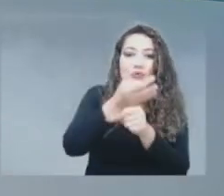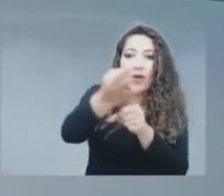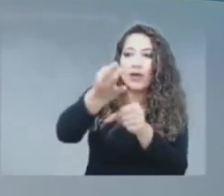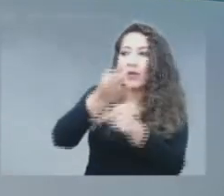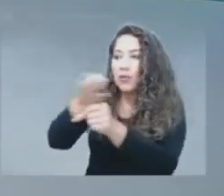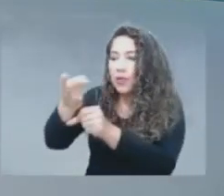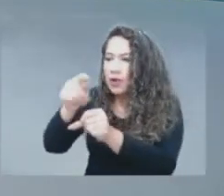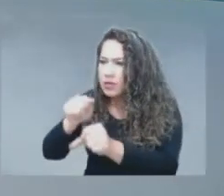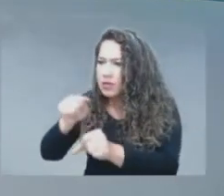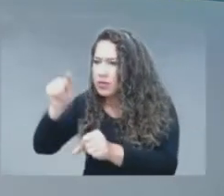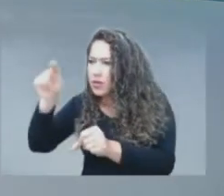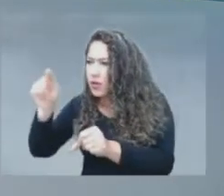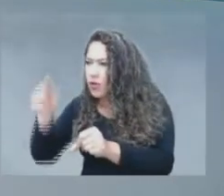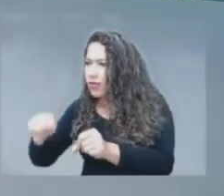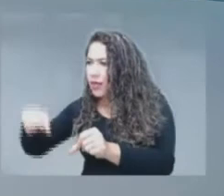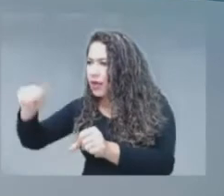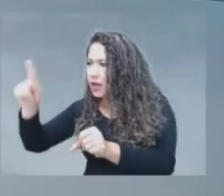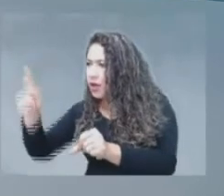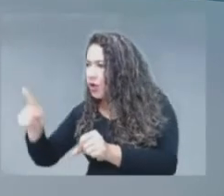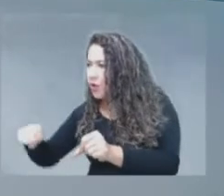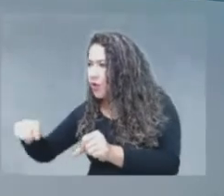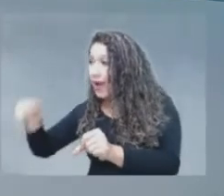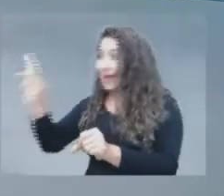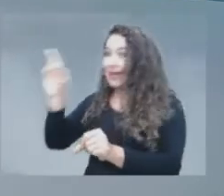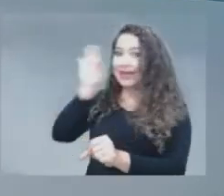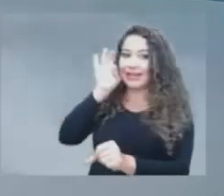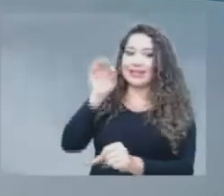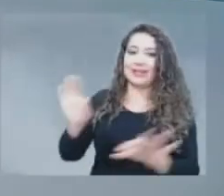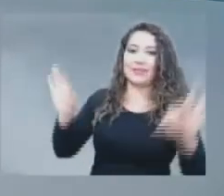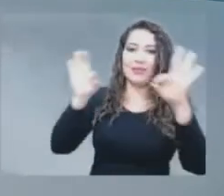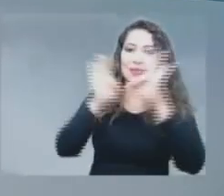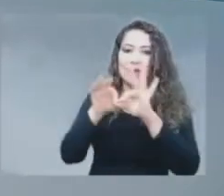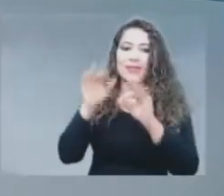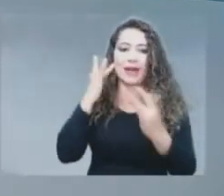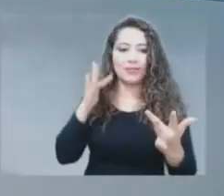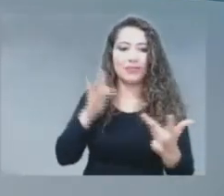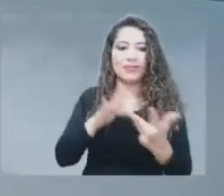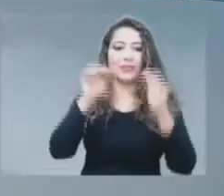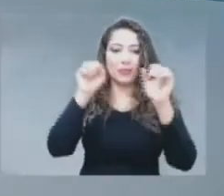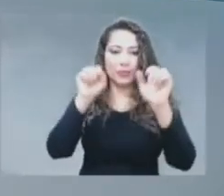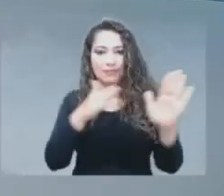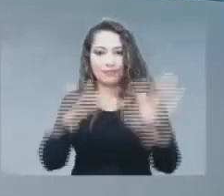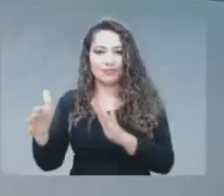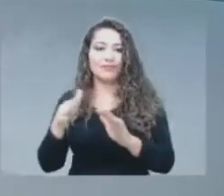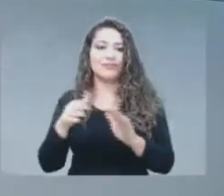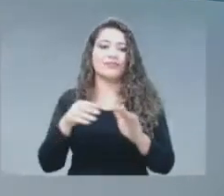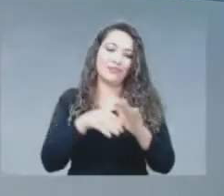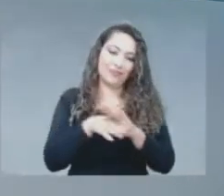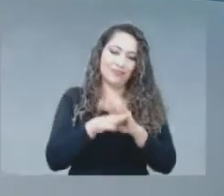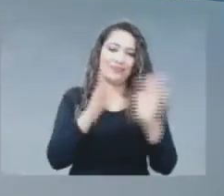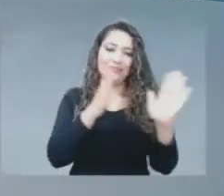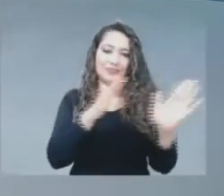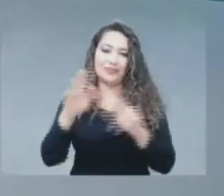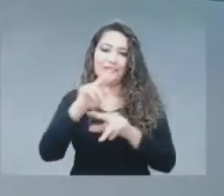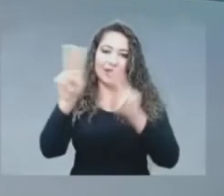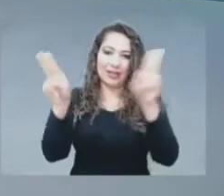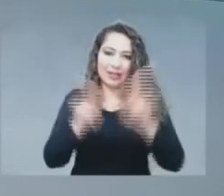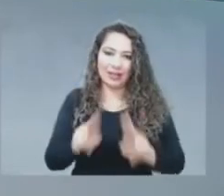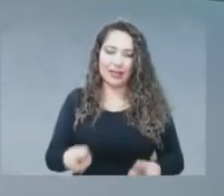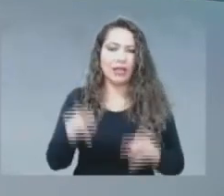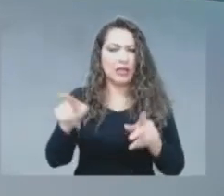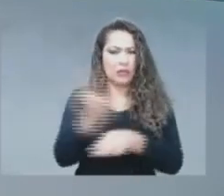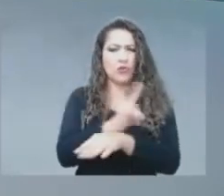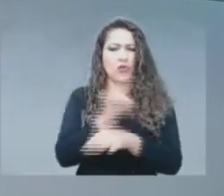so that we can use those frequencies to enable the possibility of accessing internet. And